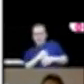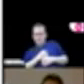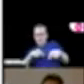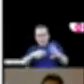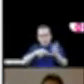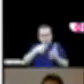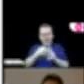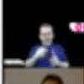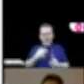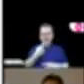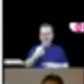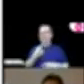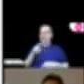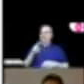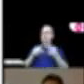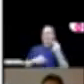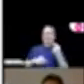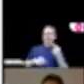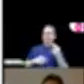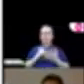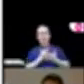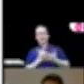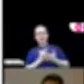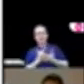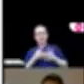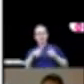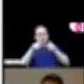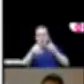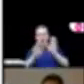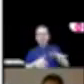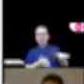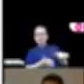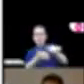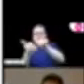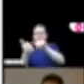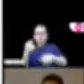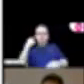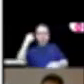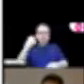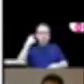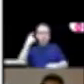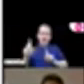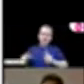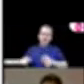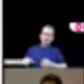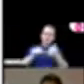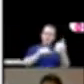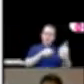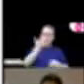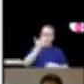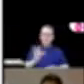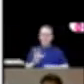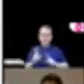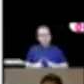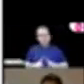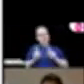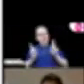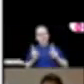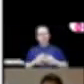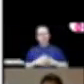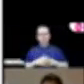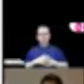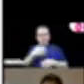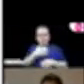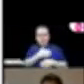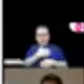you're bisexual or you're lesbian. You need now to move to London and pretend you're not, simply because you're scared of your life. So